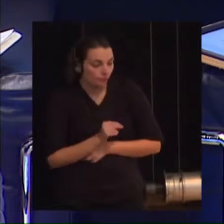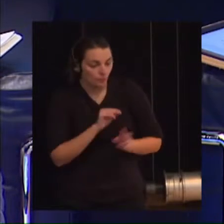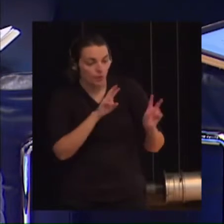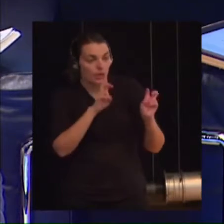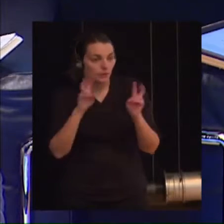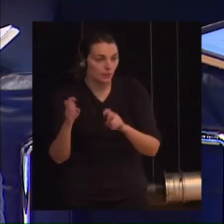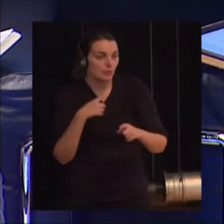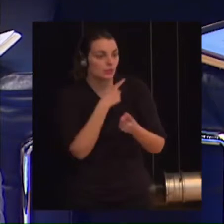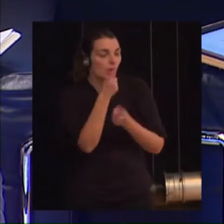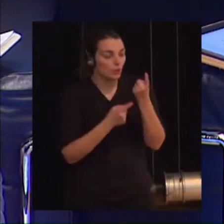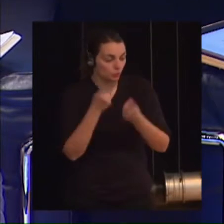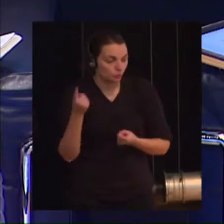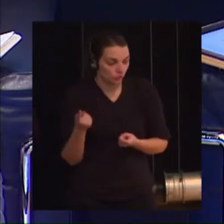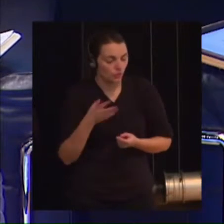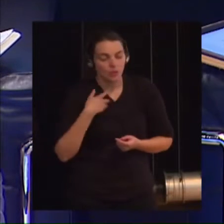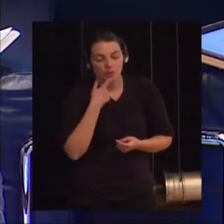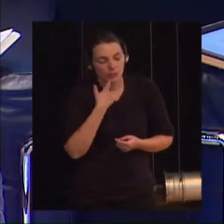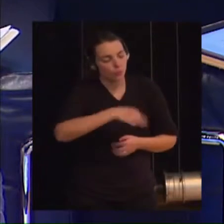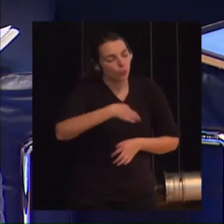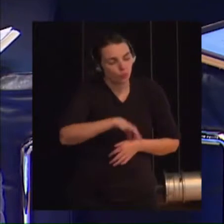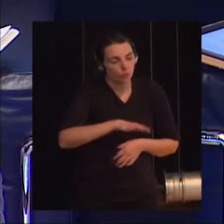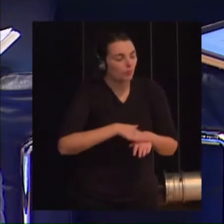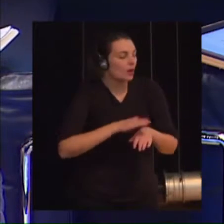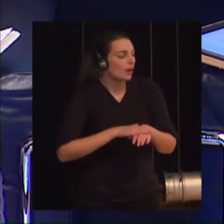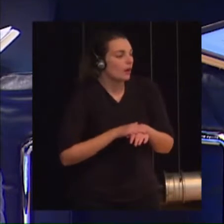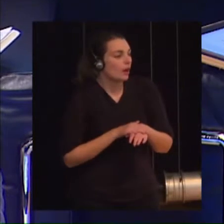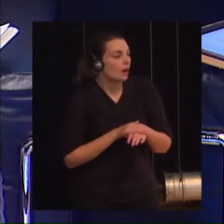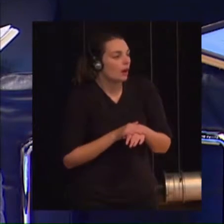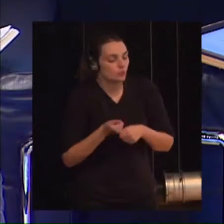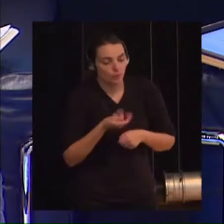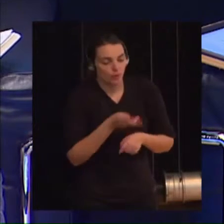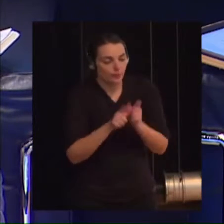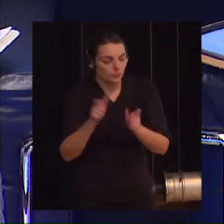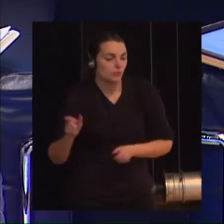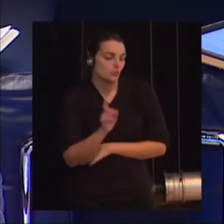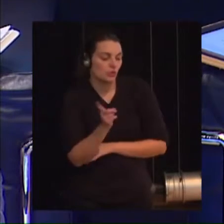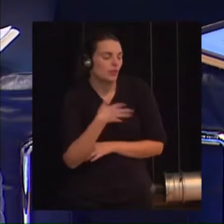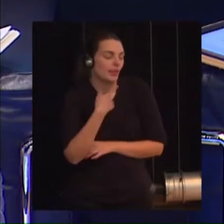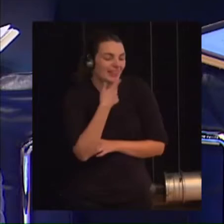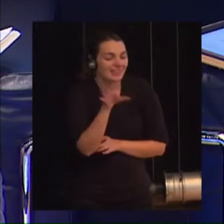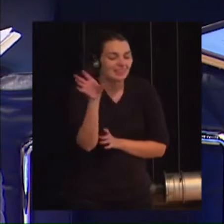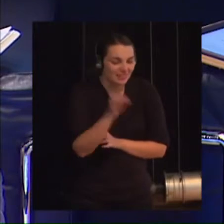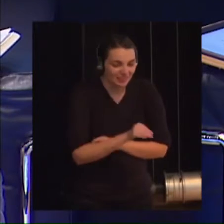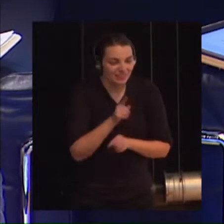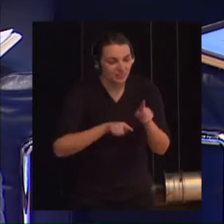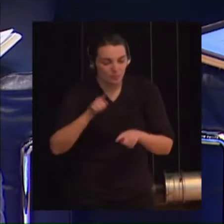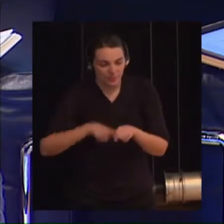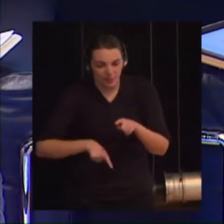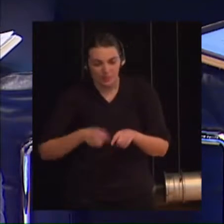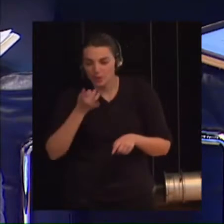it's when you reach that people, what do they think about that? What is their attitude to that topic? What is their